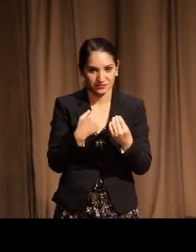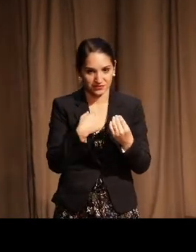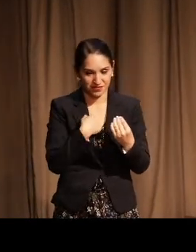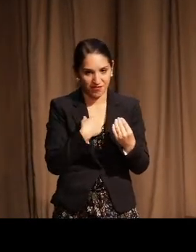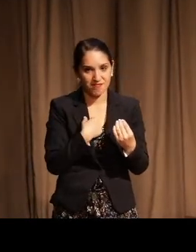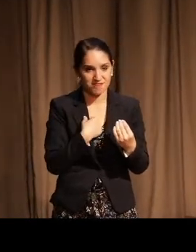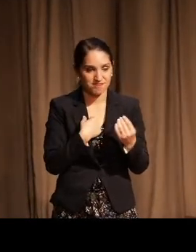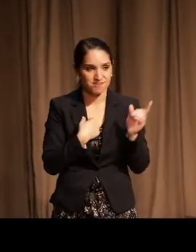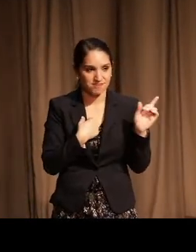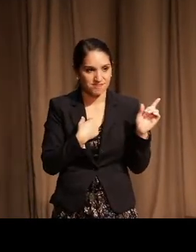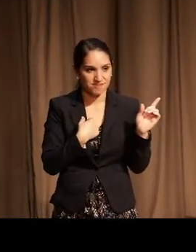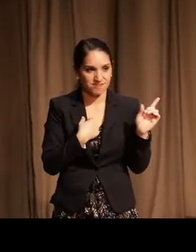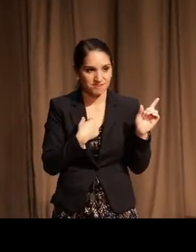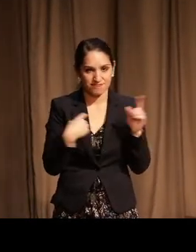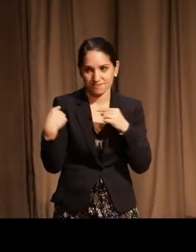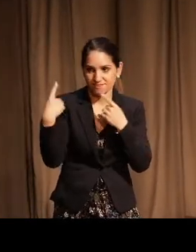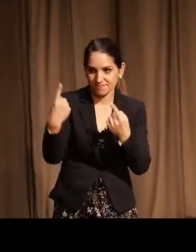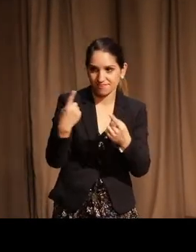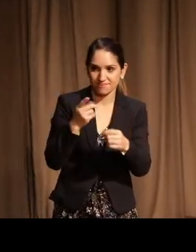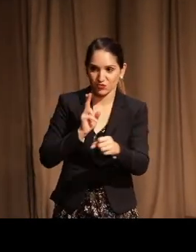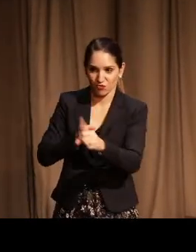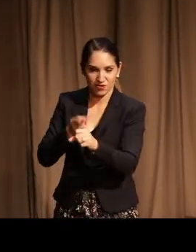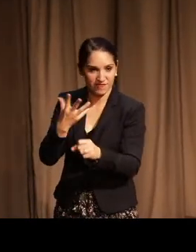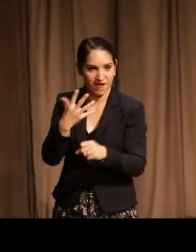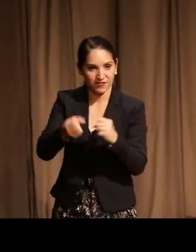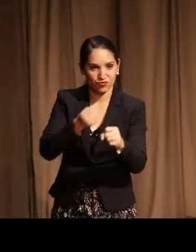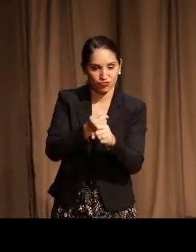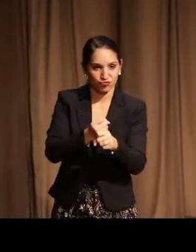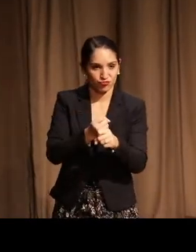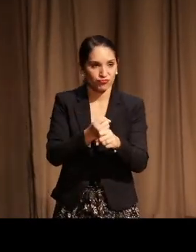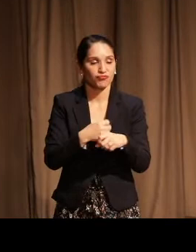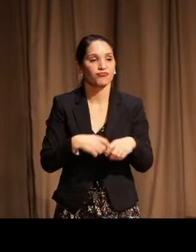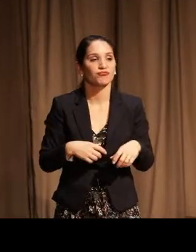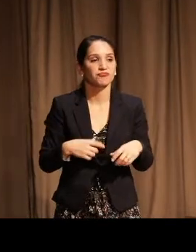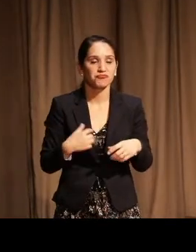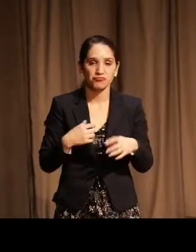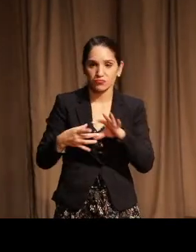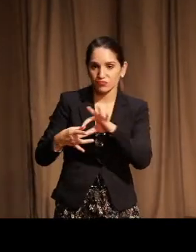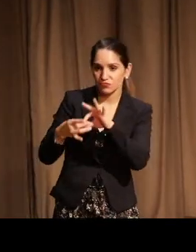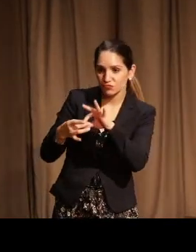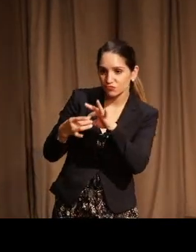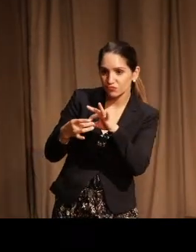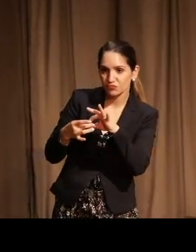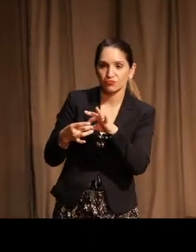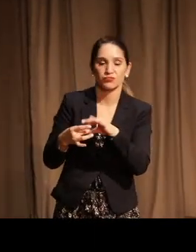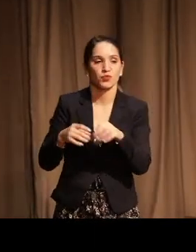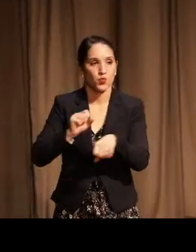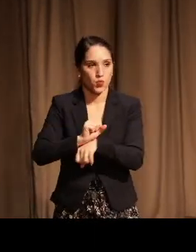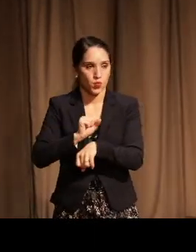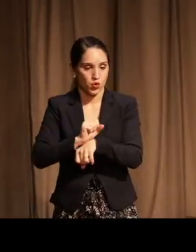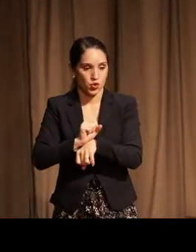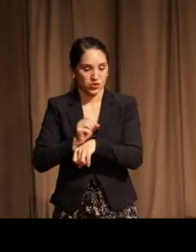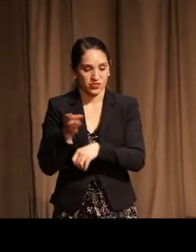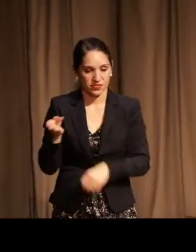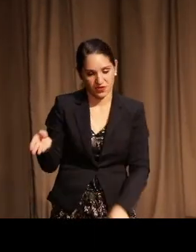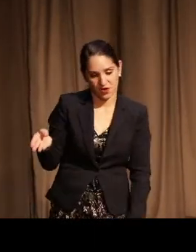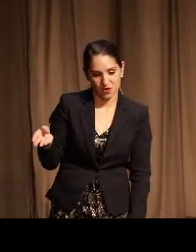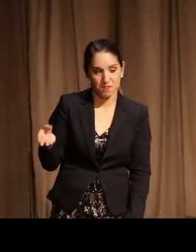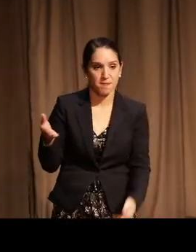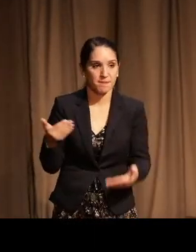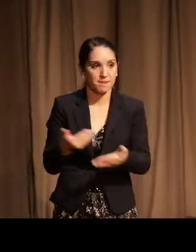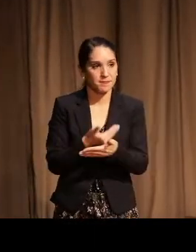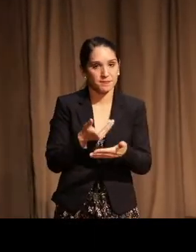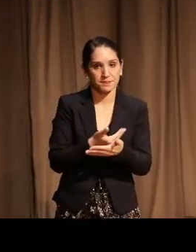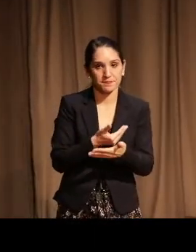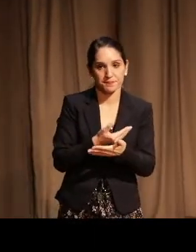militant since 5 years ago, and it was a collective work. Is in Museum of Modern Arts